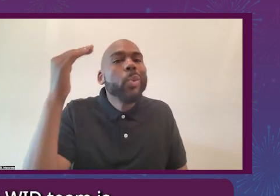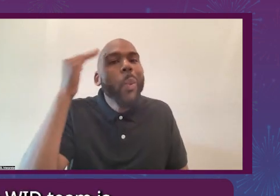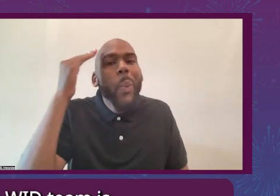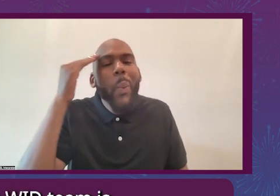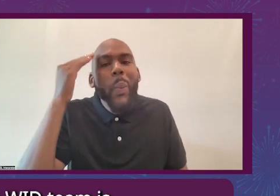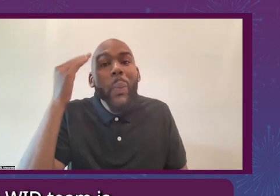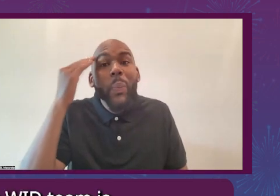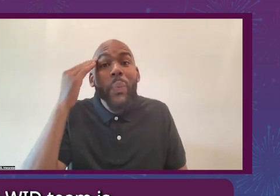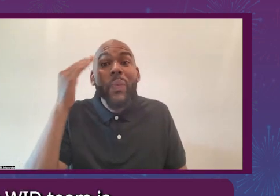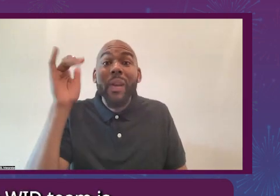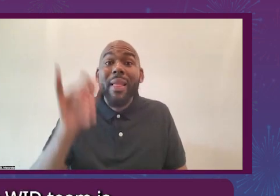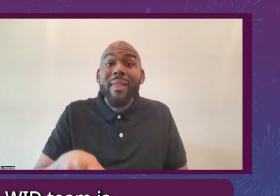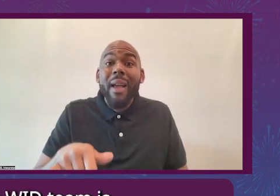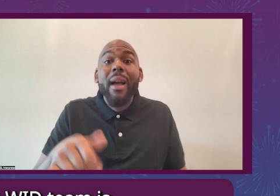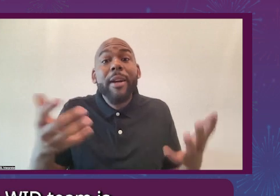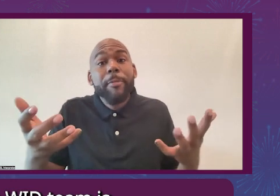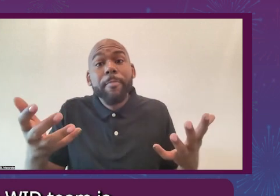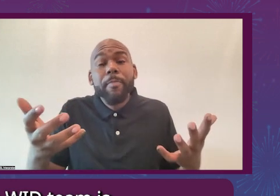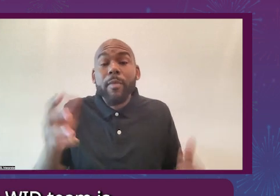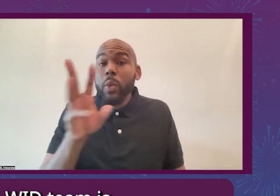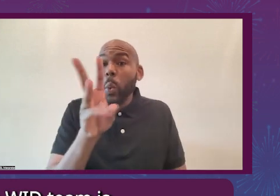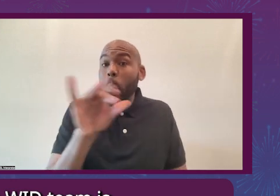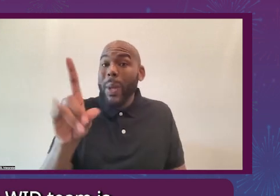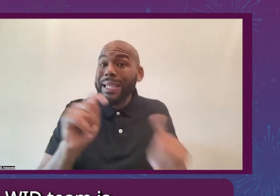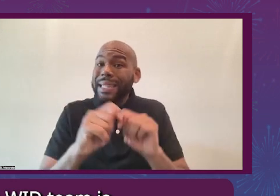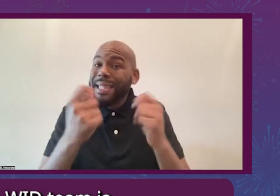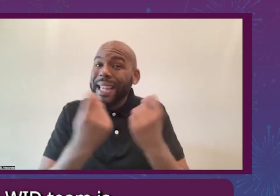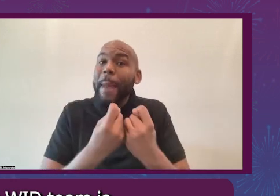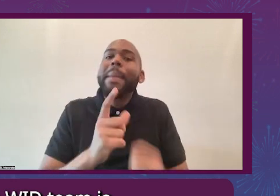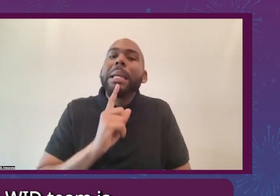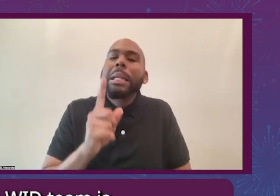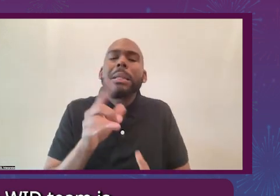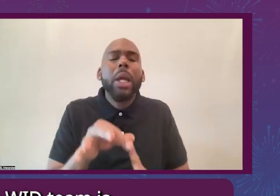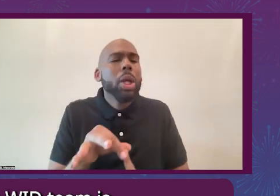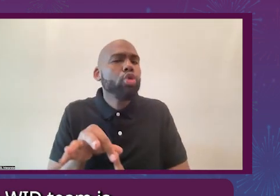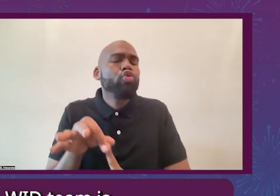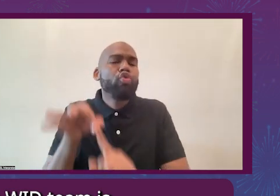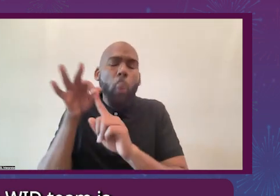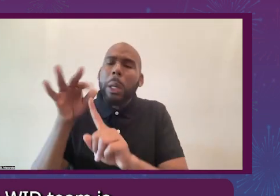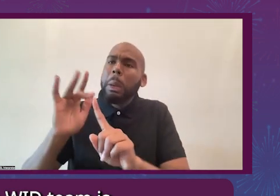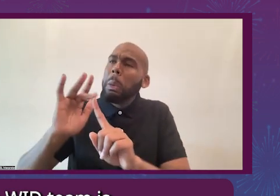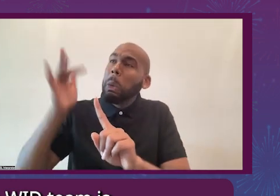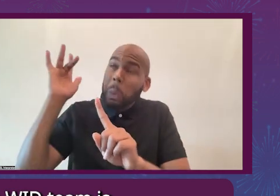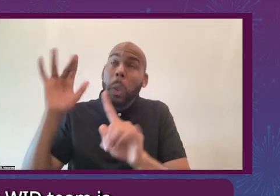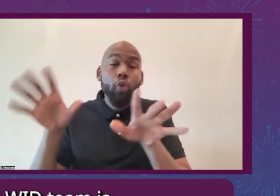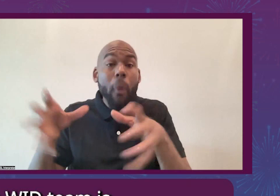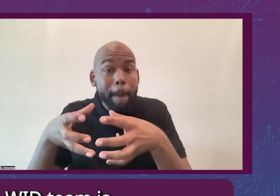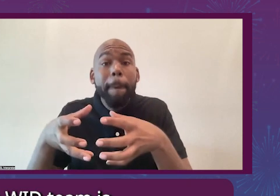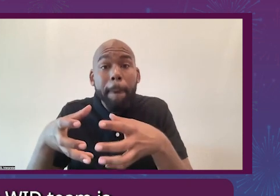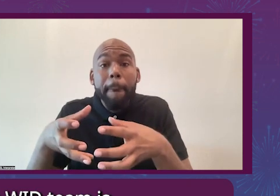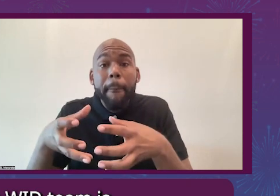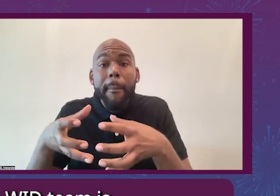know that the WID team is an extraordinary group